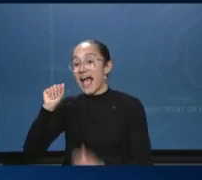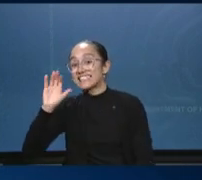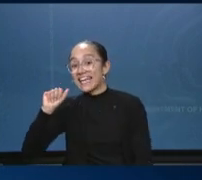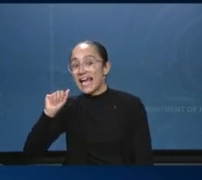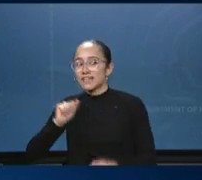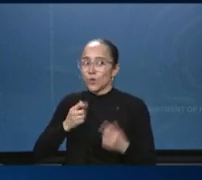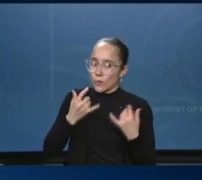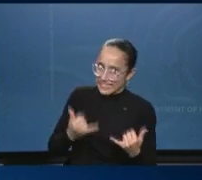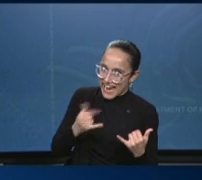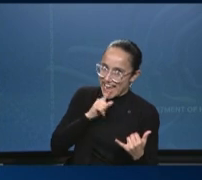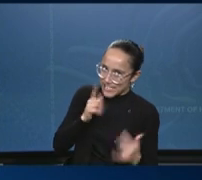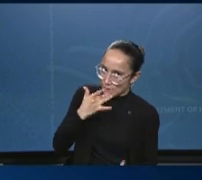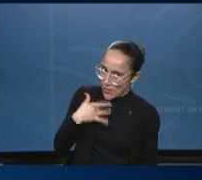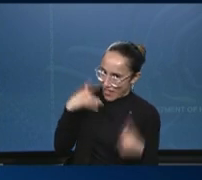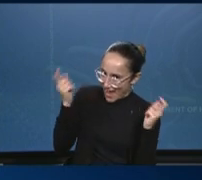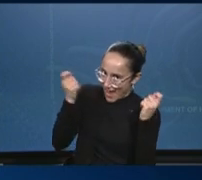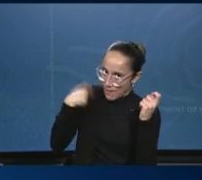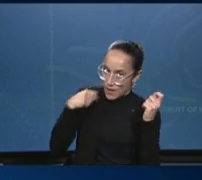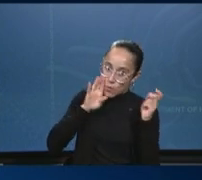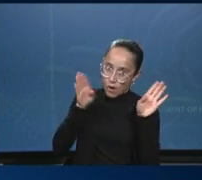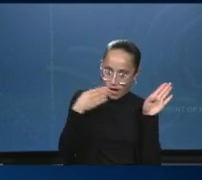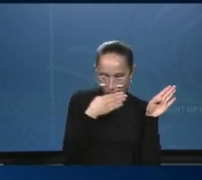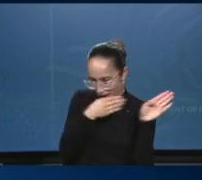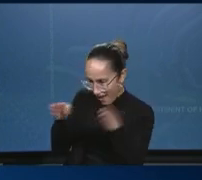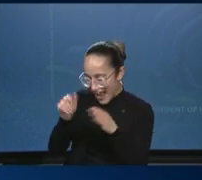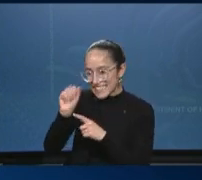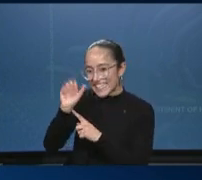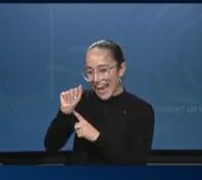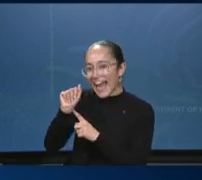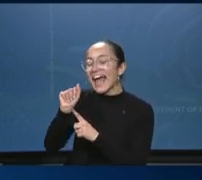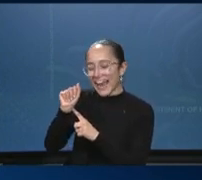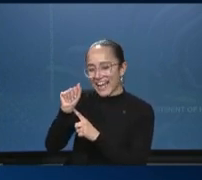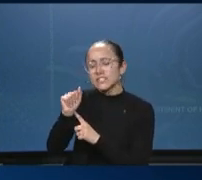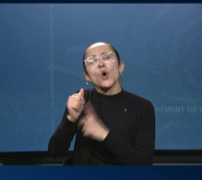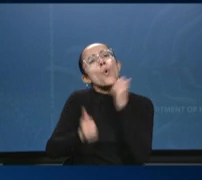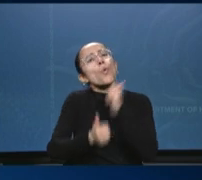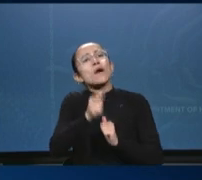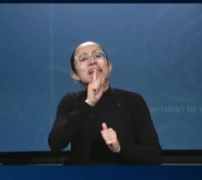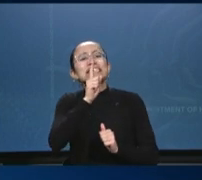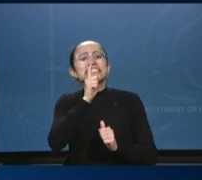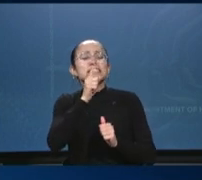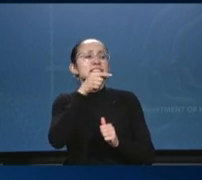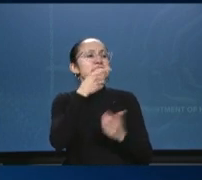birthday, let's refocus there. What is the thing you're most